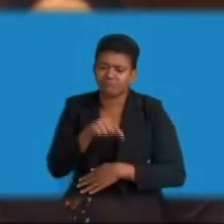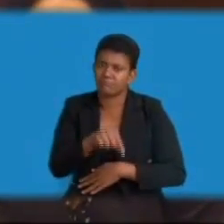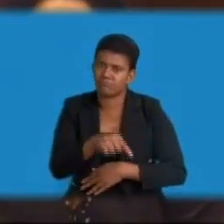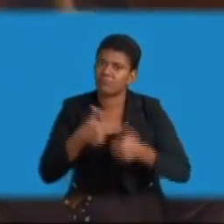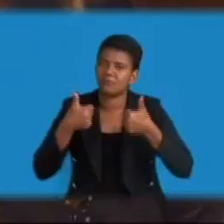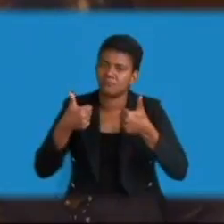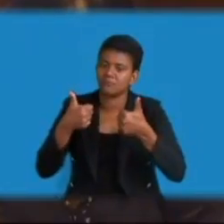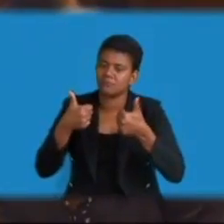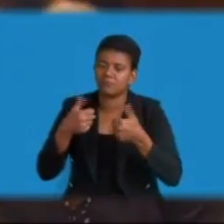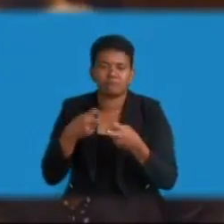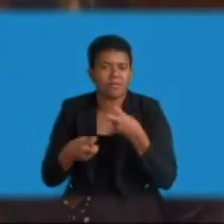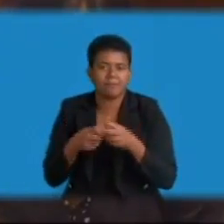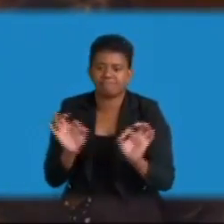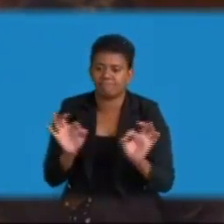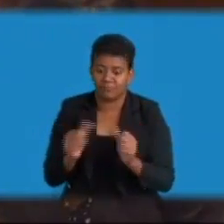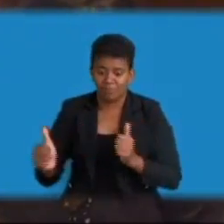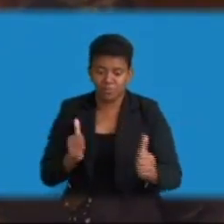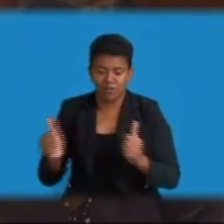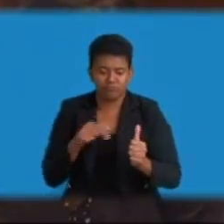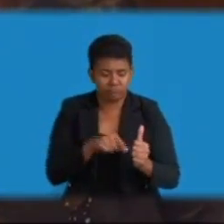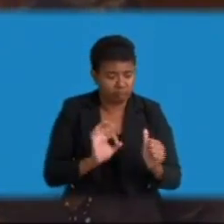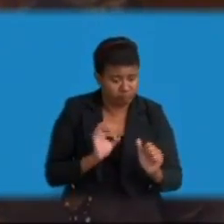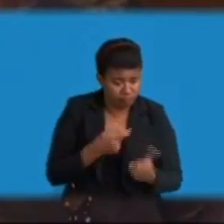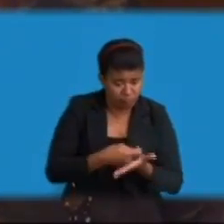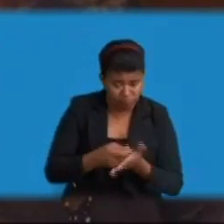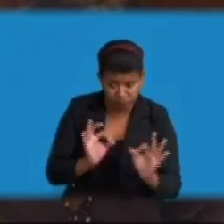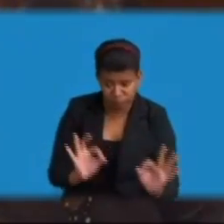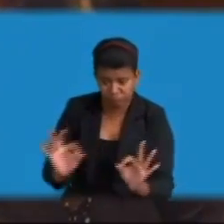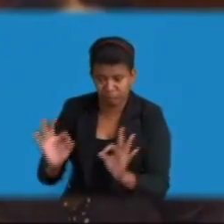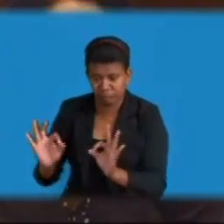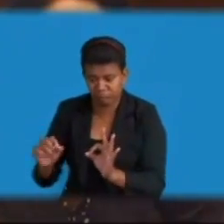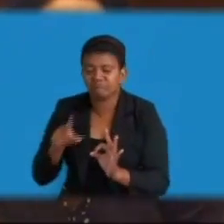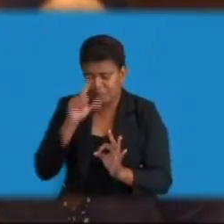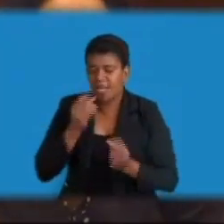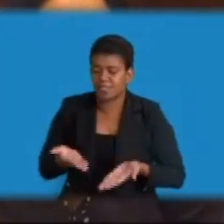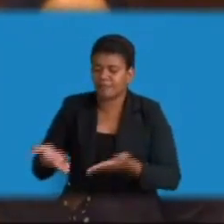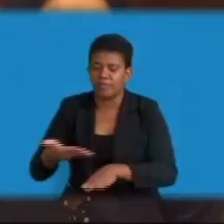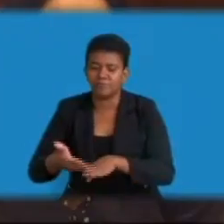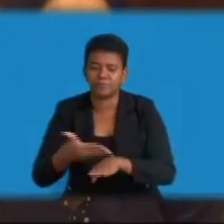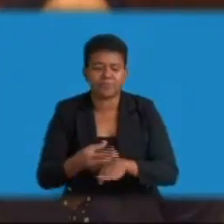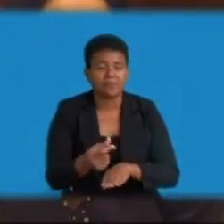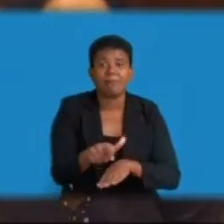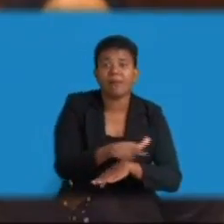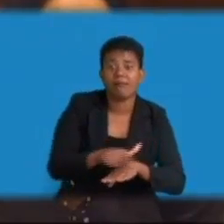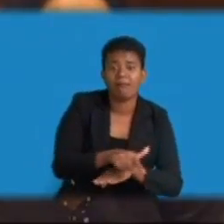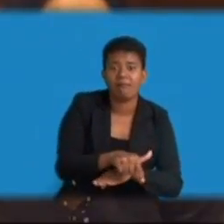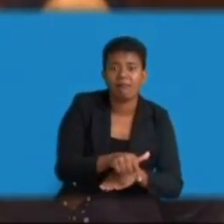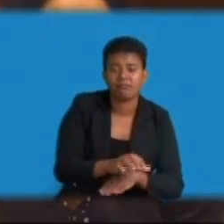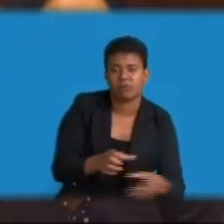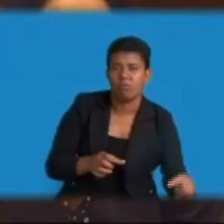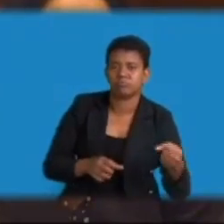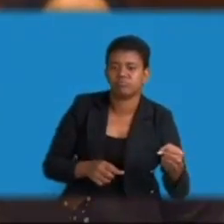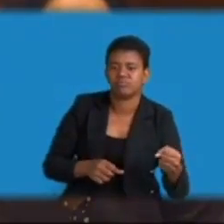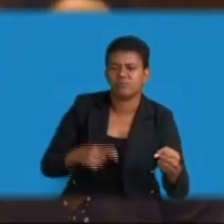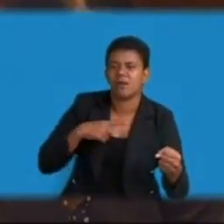of estate administration issues. A bulk of the expired leases, Madam Speaker, that have not been renewed are basically due to